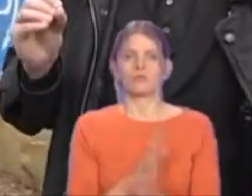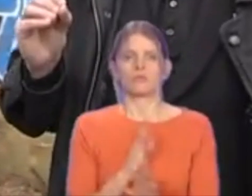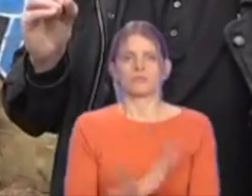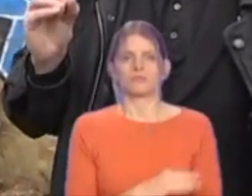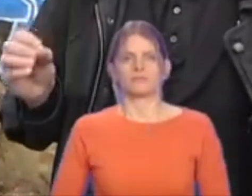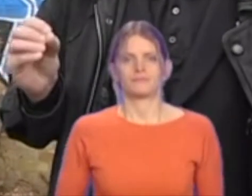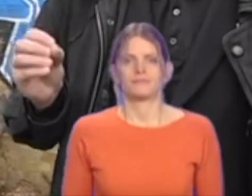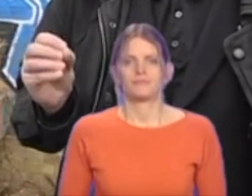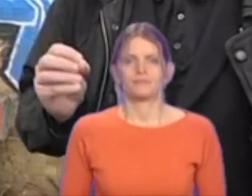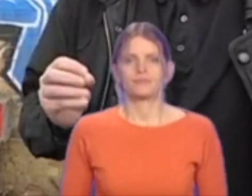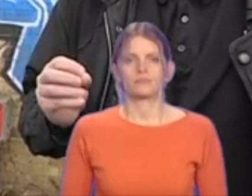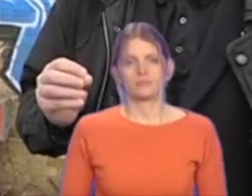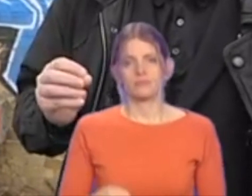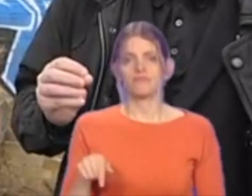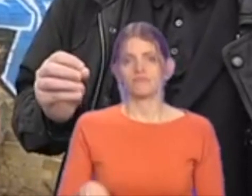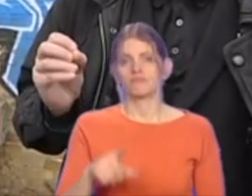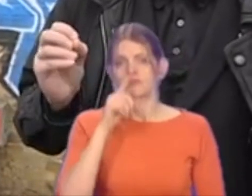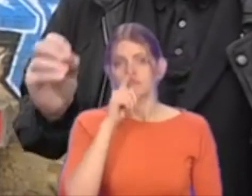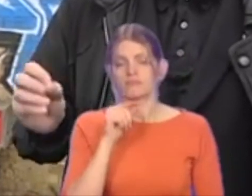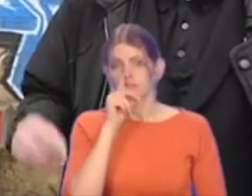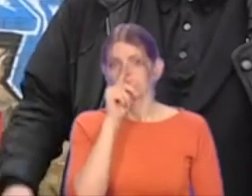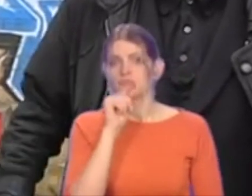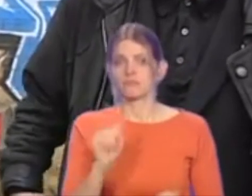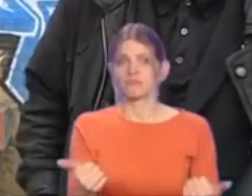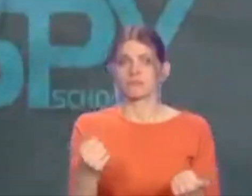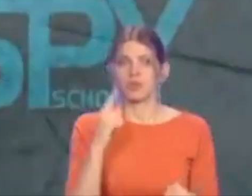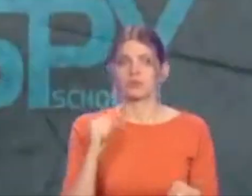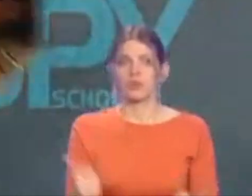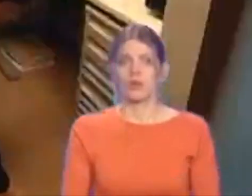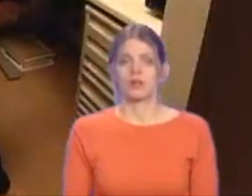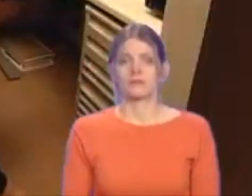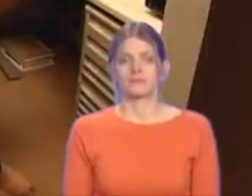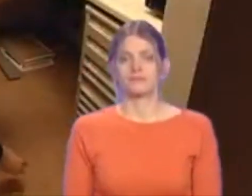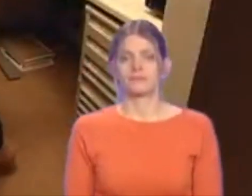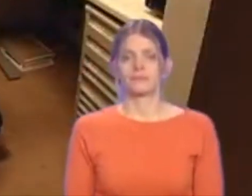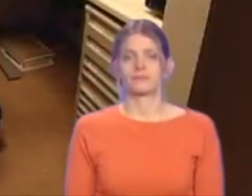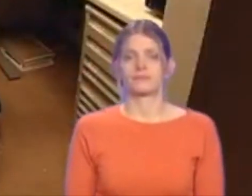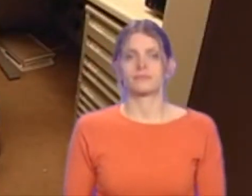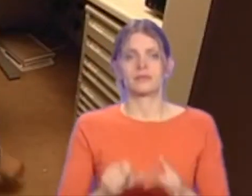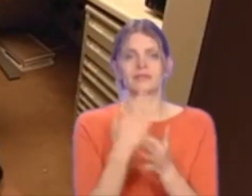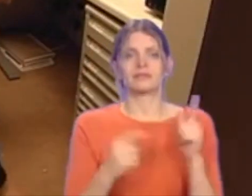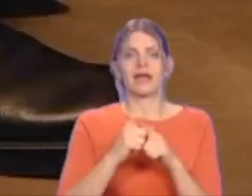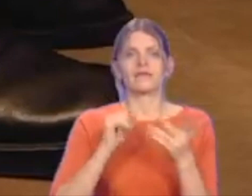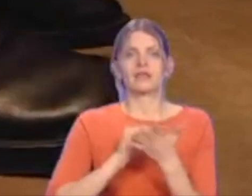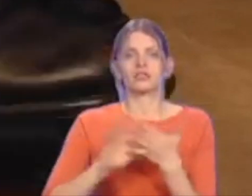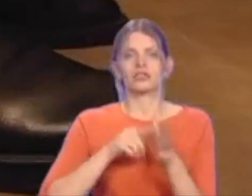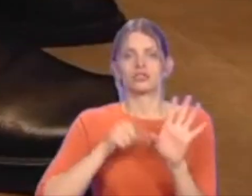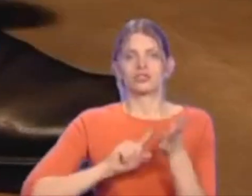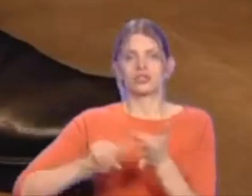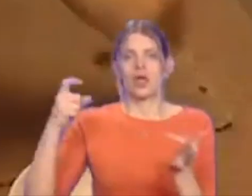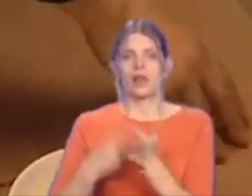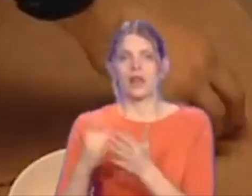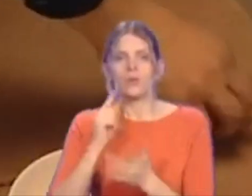of making sure it's subtly dropped into the bag, and that I thought worked very well here. Coming up in part 2, David Shaler reveals